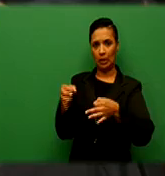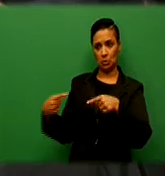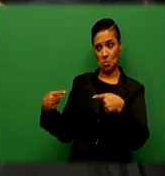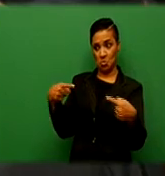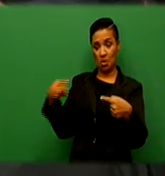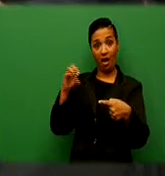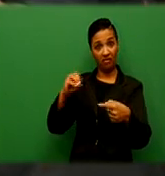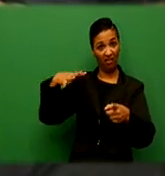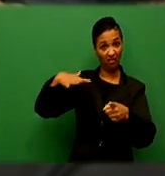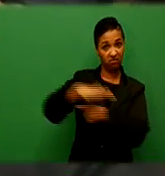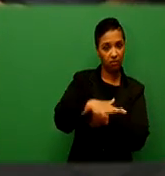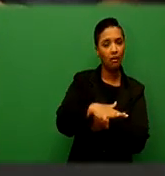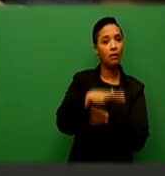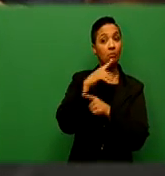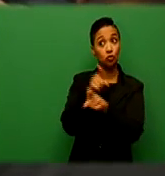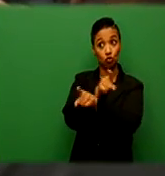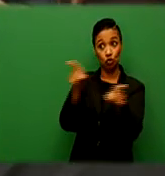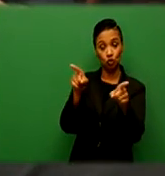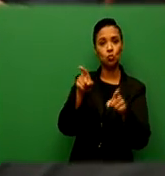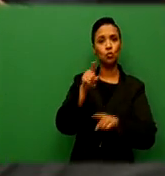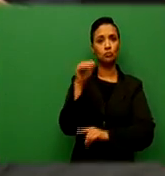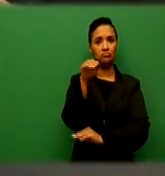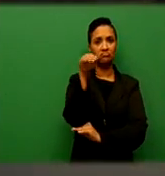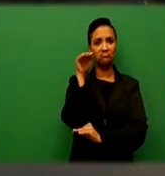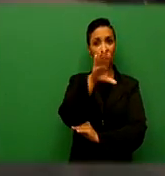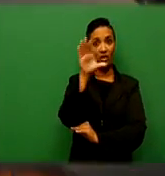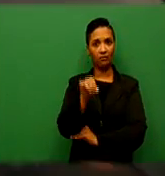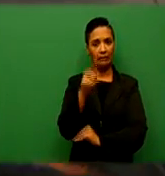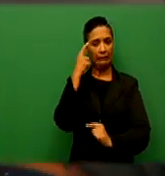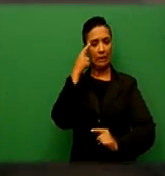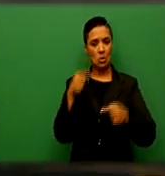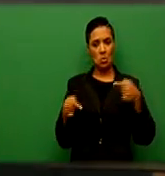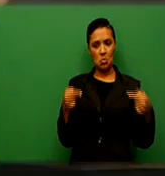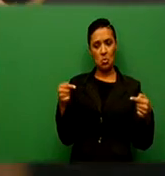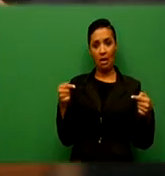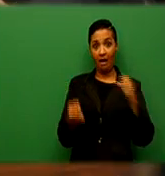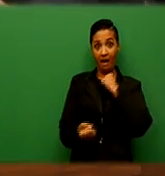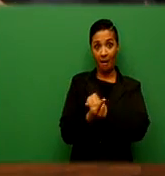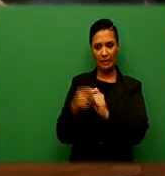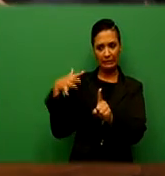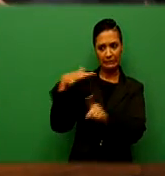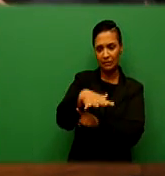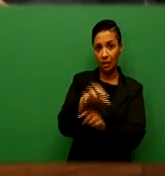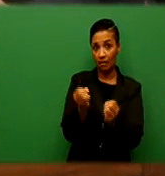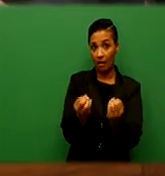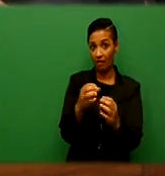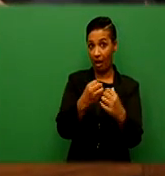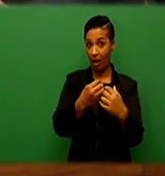bank factored that into the rand's movements and the impact that could have on inflation?